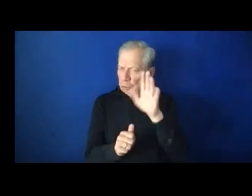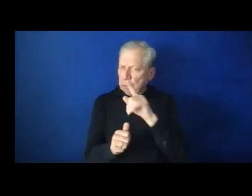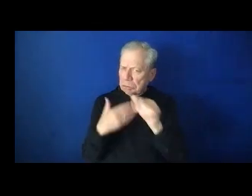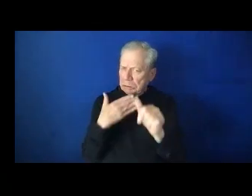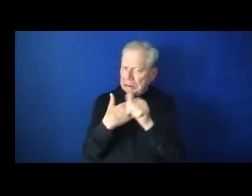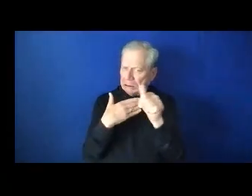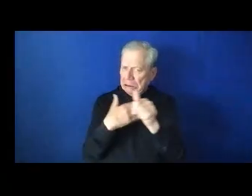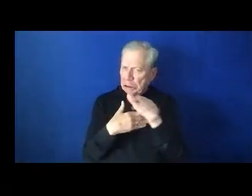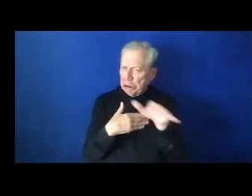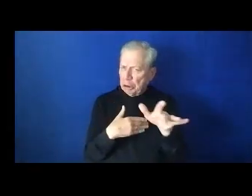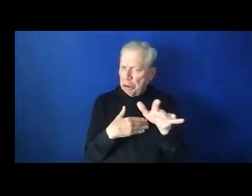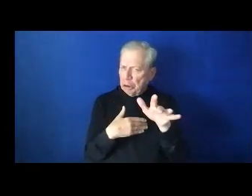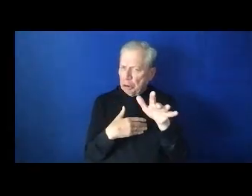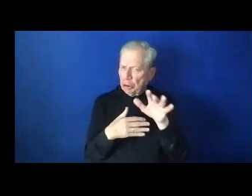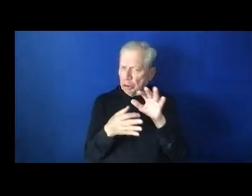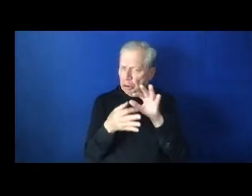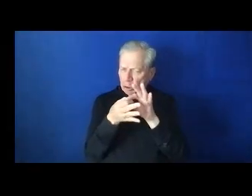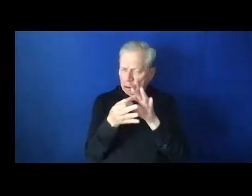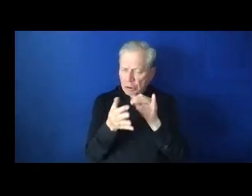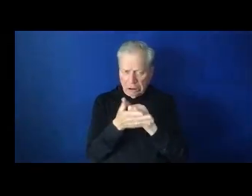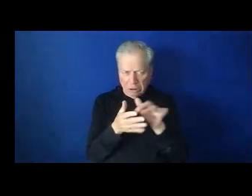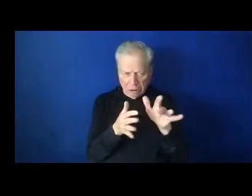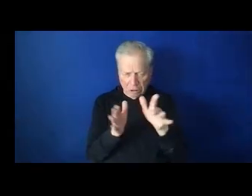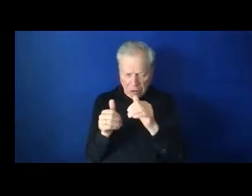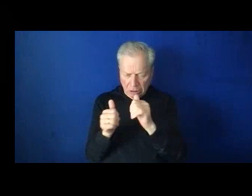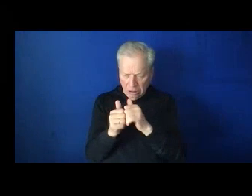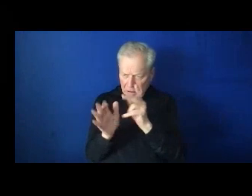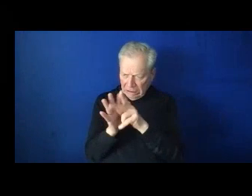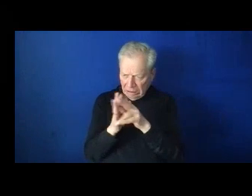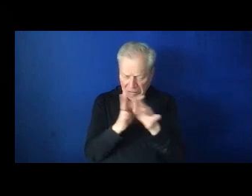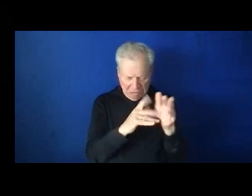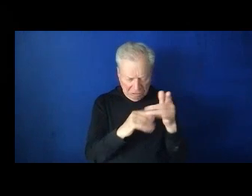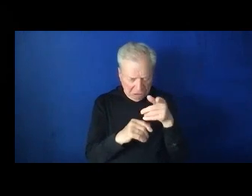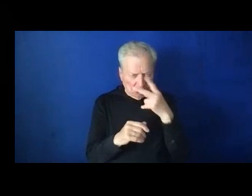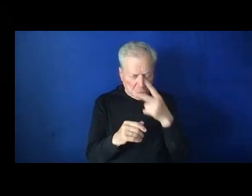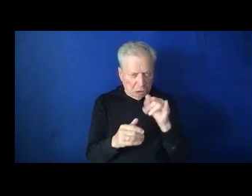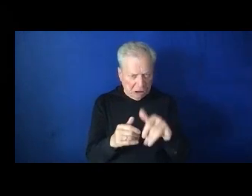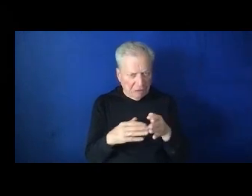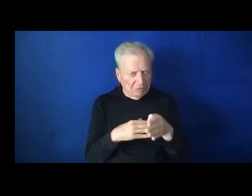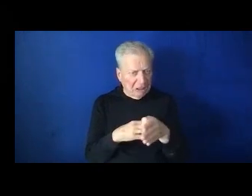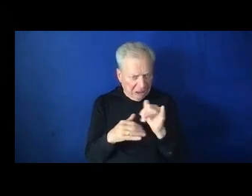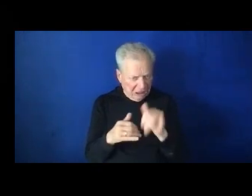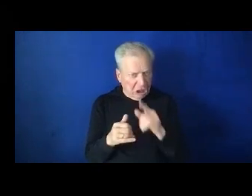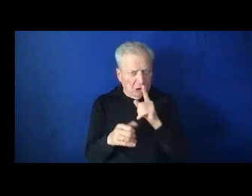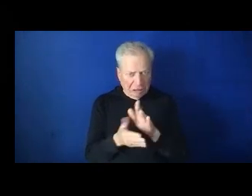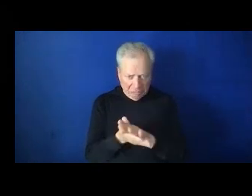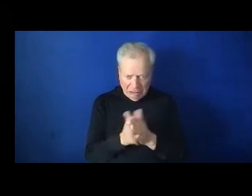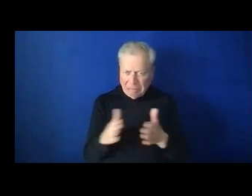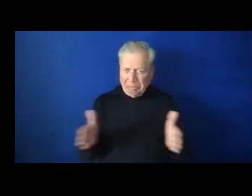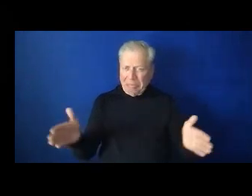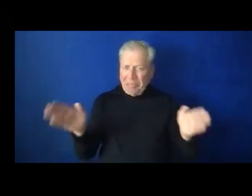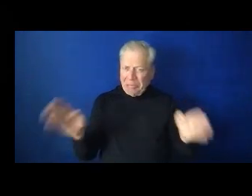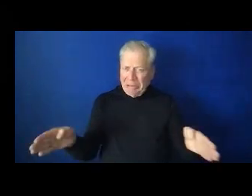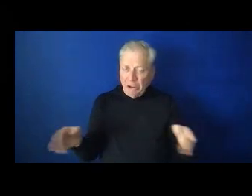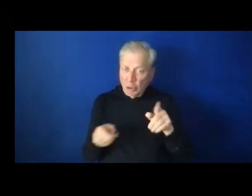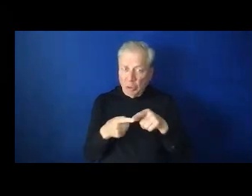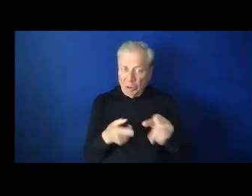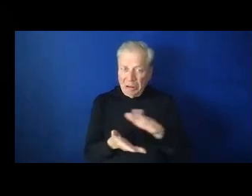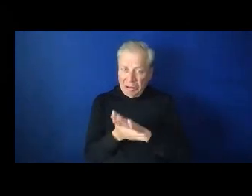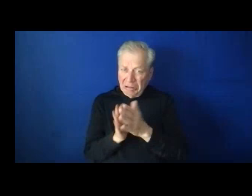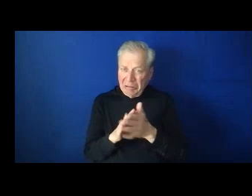have the most adverse impacts when they're large. And you saw some of those fish can get really, really, really big. And when they're about age